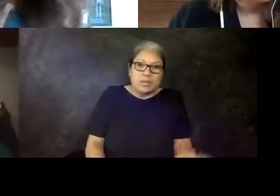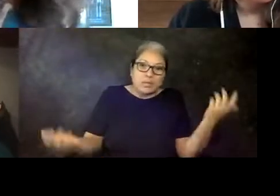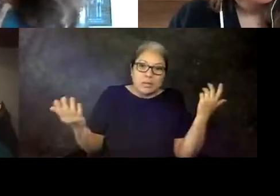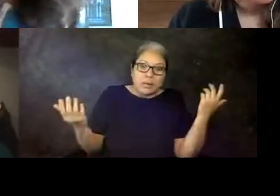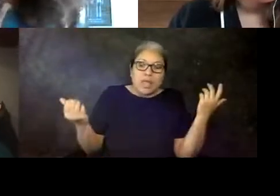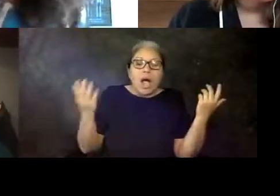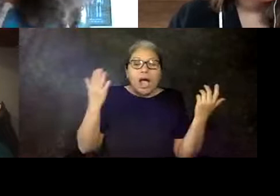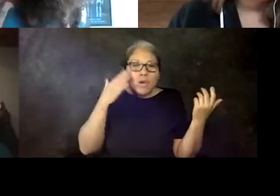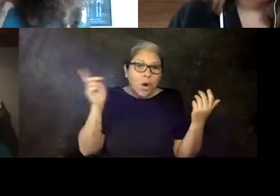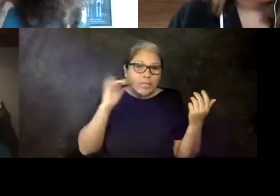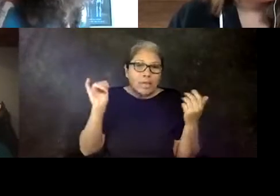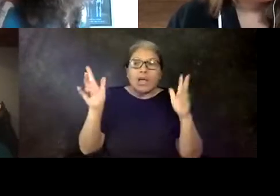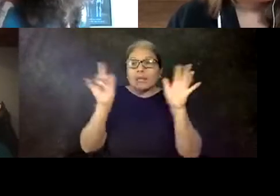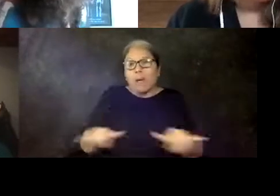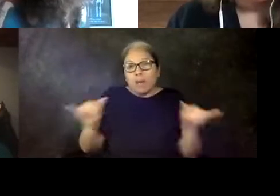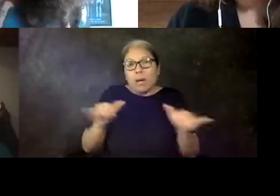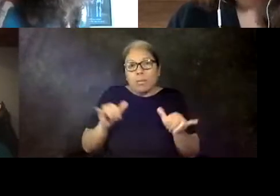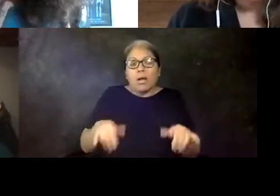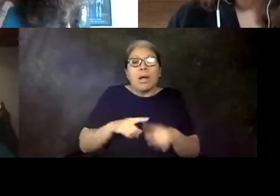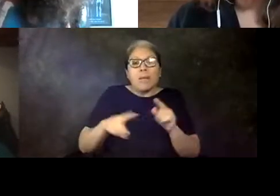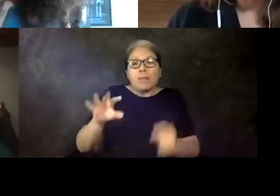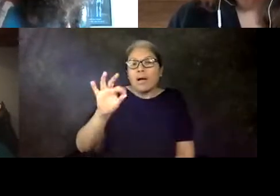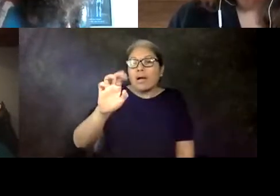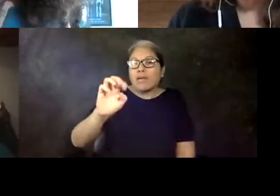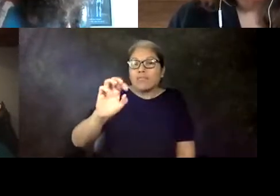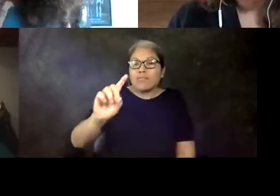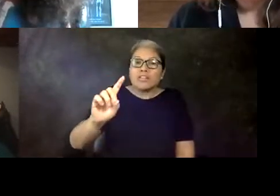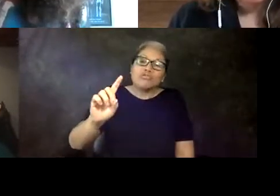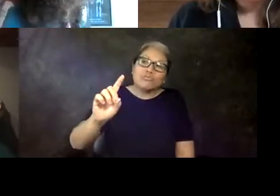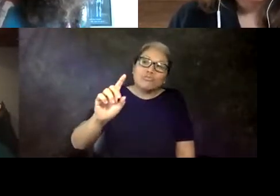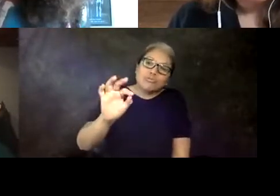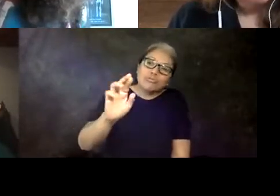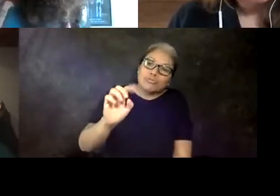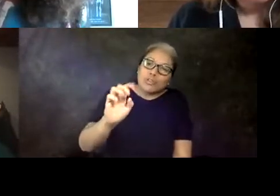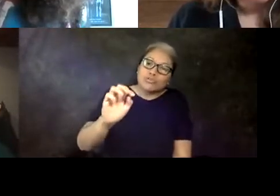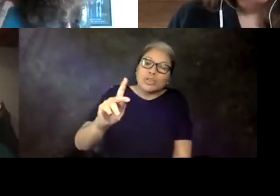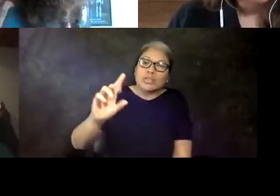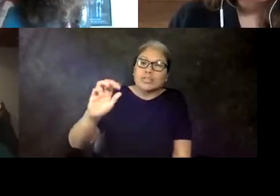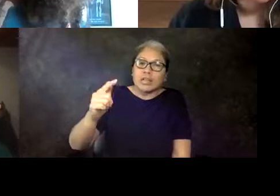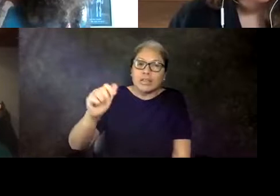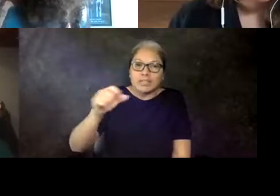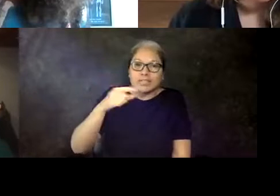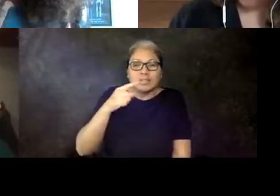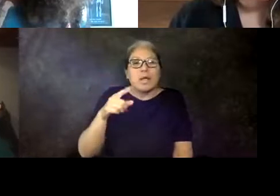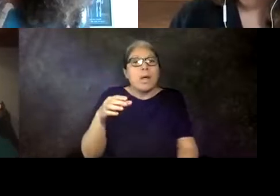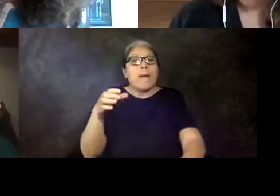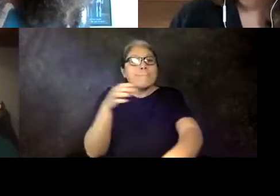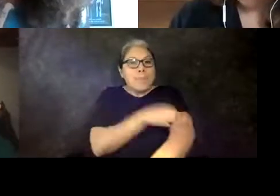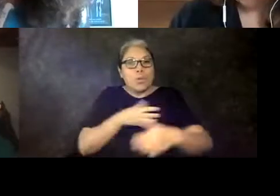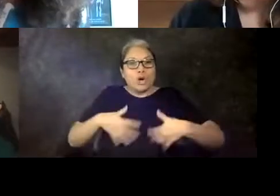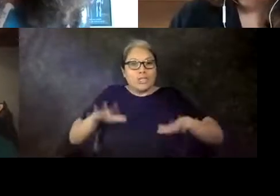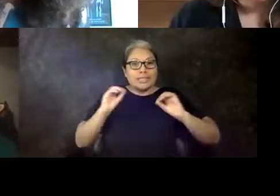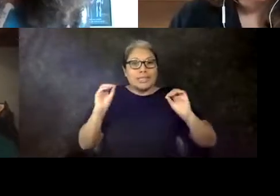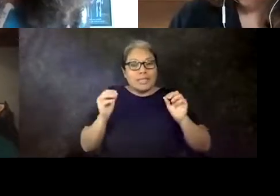broken record, but Frederick Douglass said, power concedes nothing without demand, never has and never will. That's